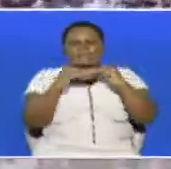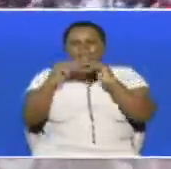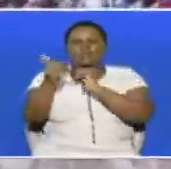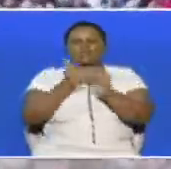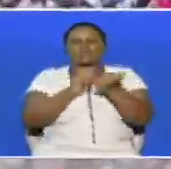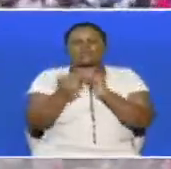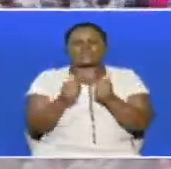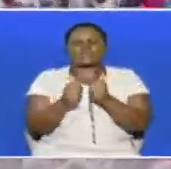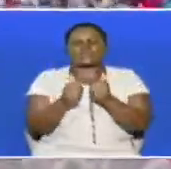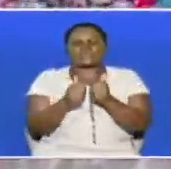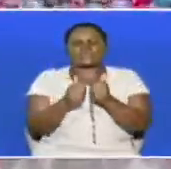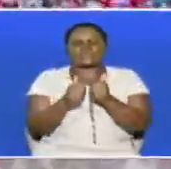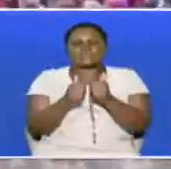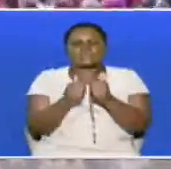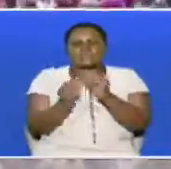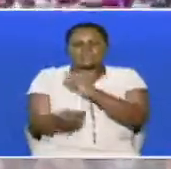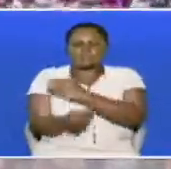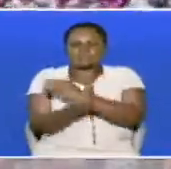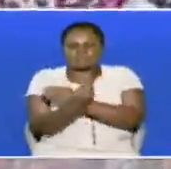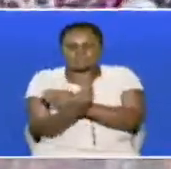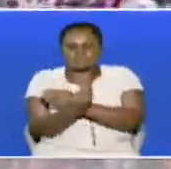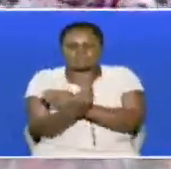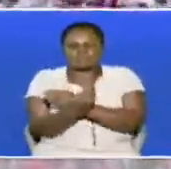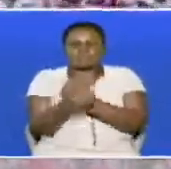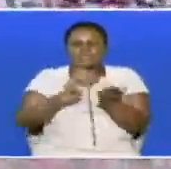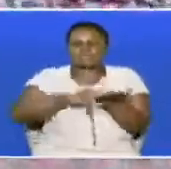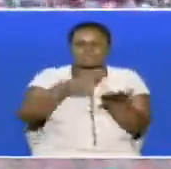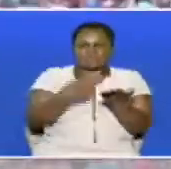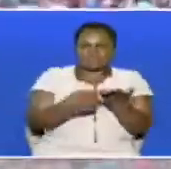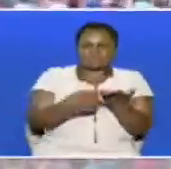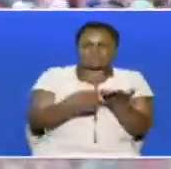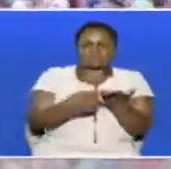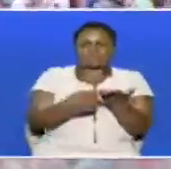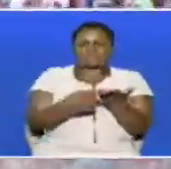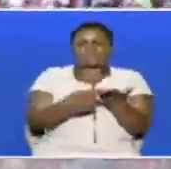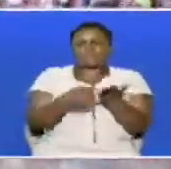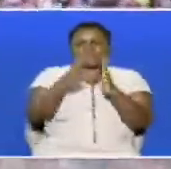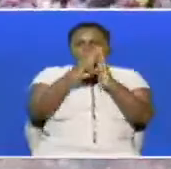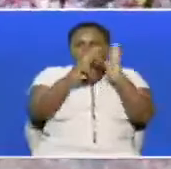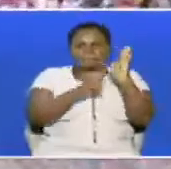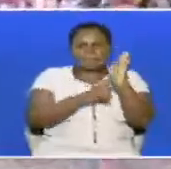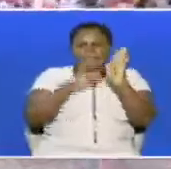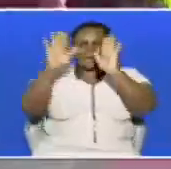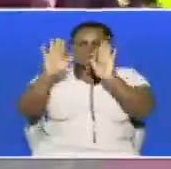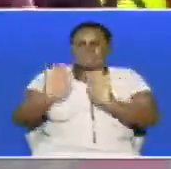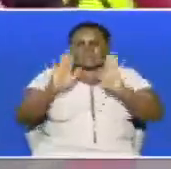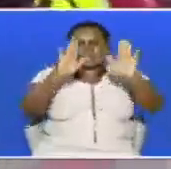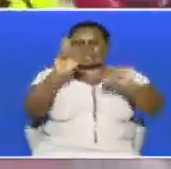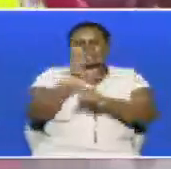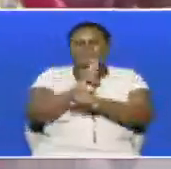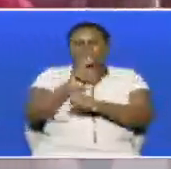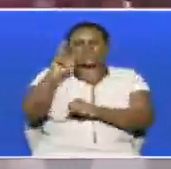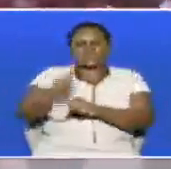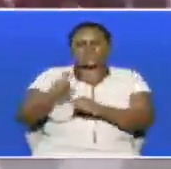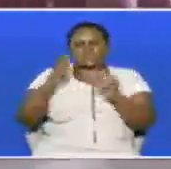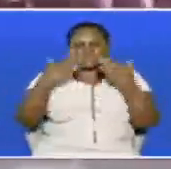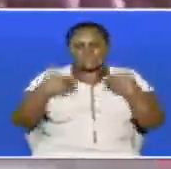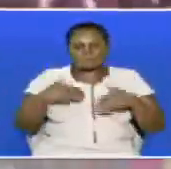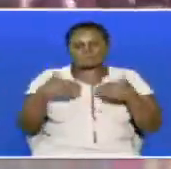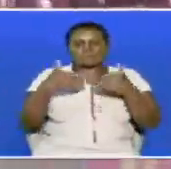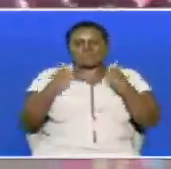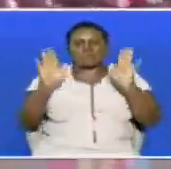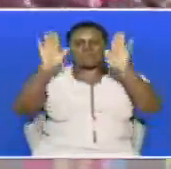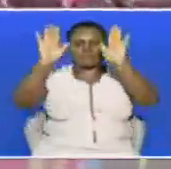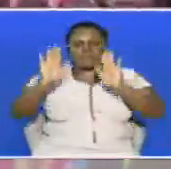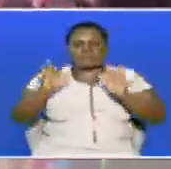field, curb voter bribery and abuse of state resources, the regulations capped campaign spending, required candidates to open